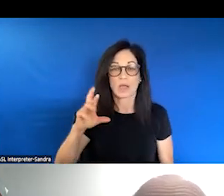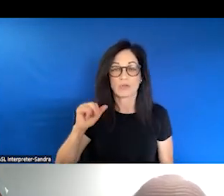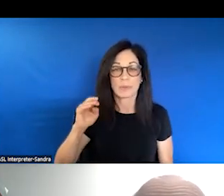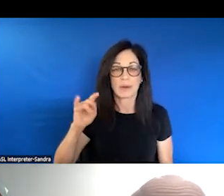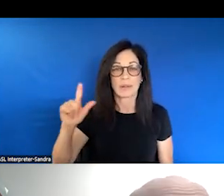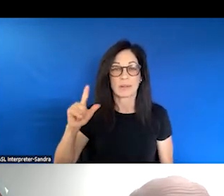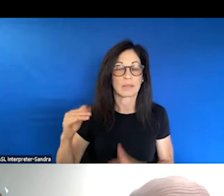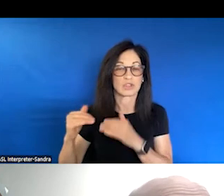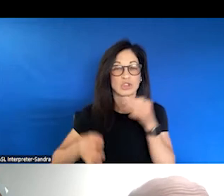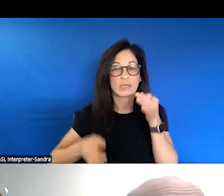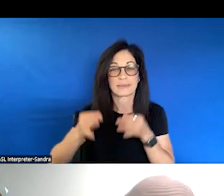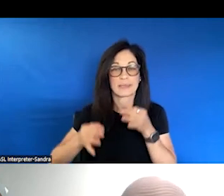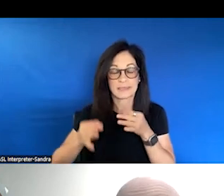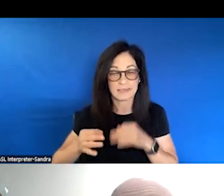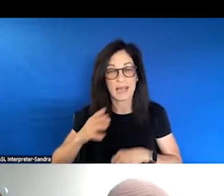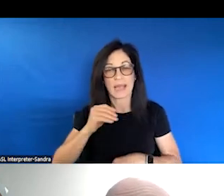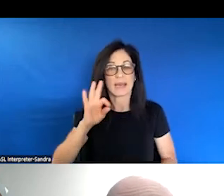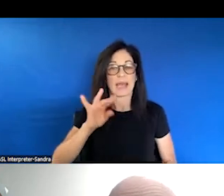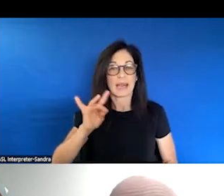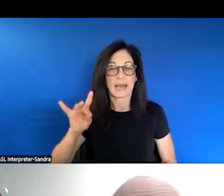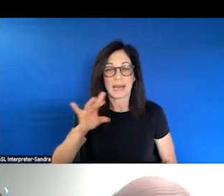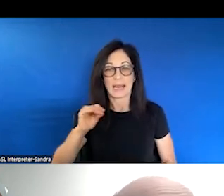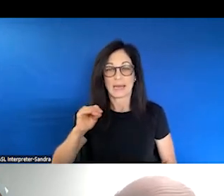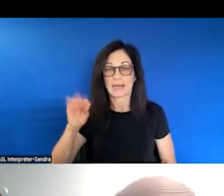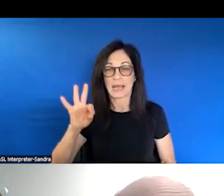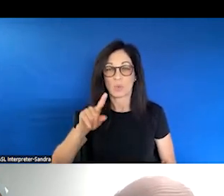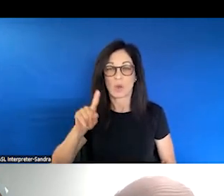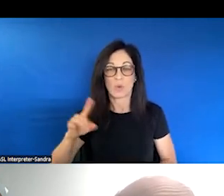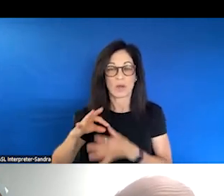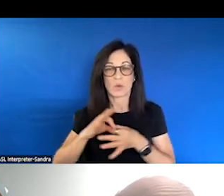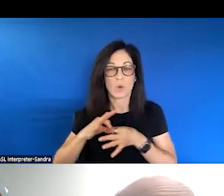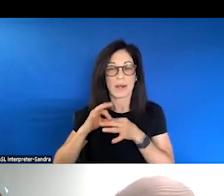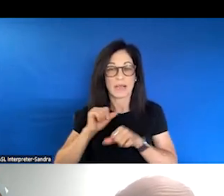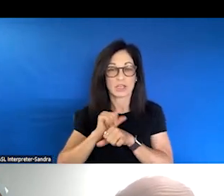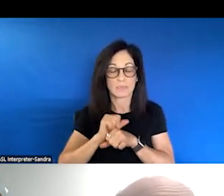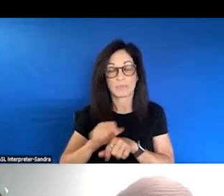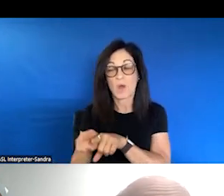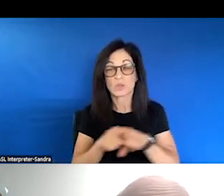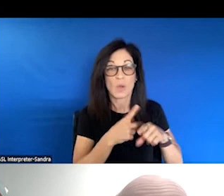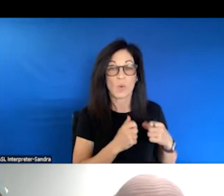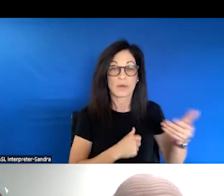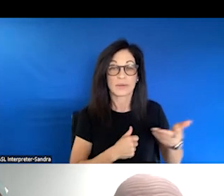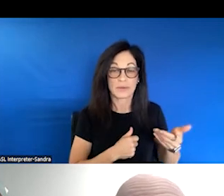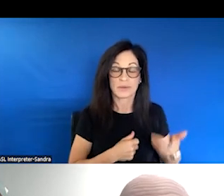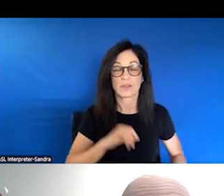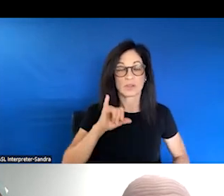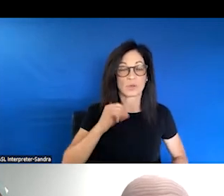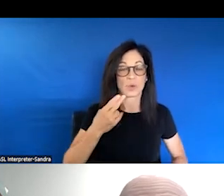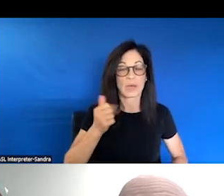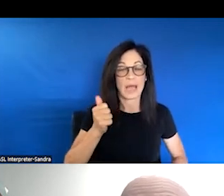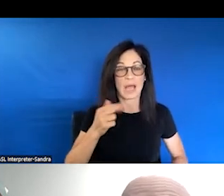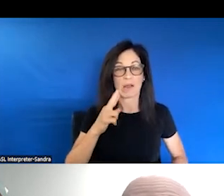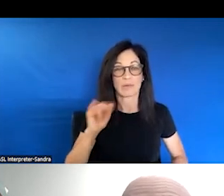well as 988-911 coordination. I also wanted to introduce Johari Elegant, who